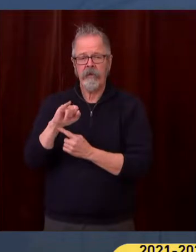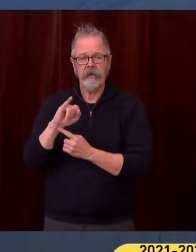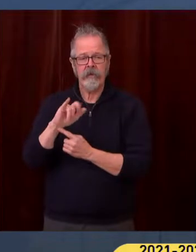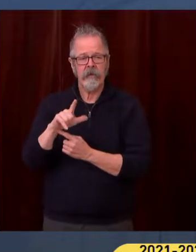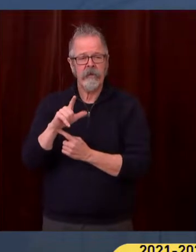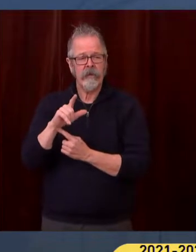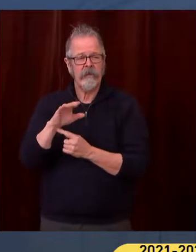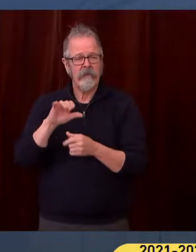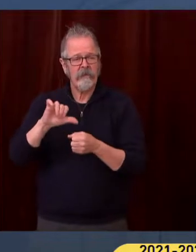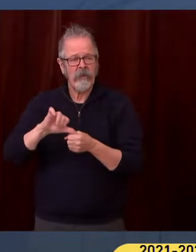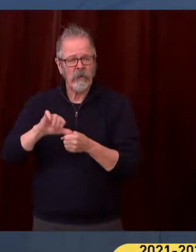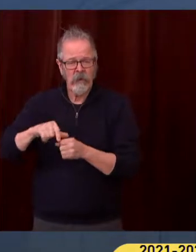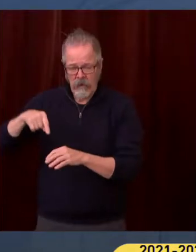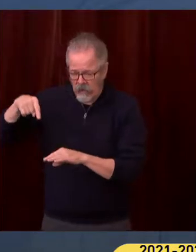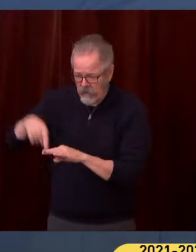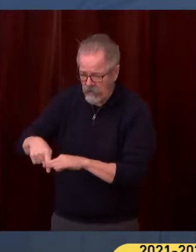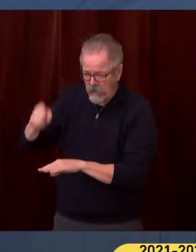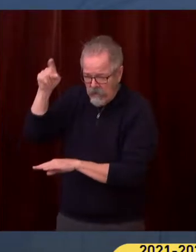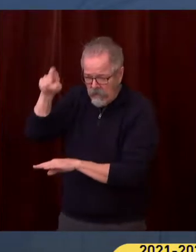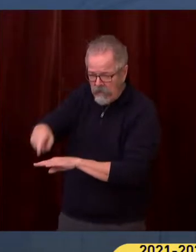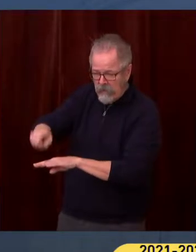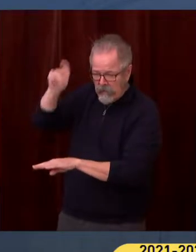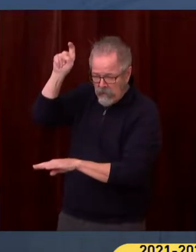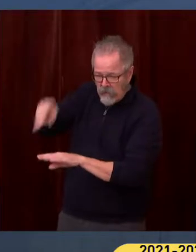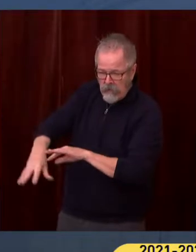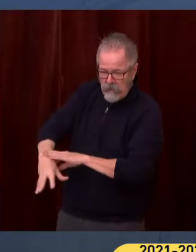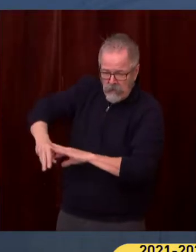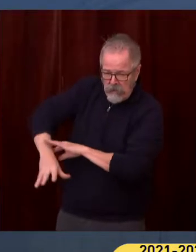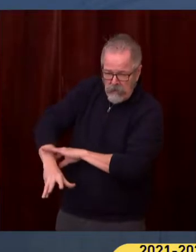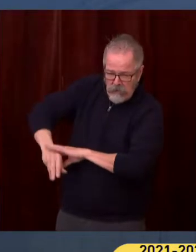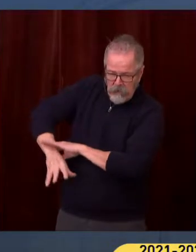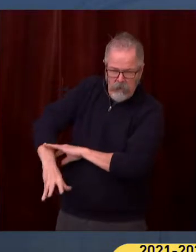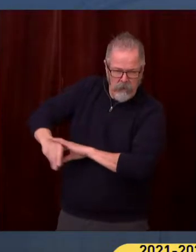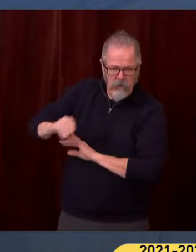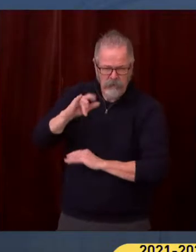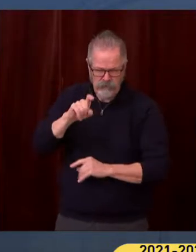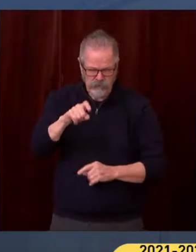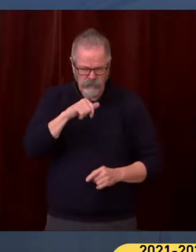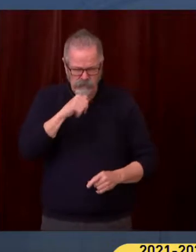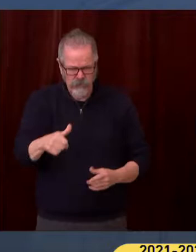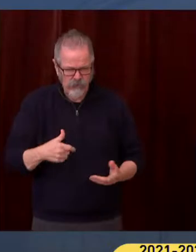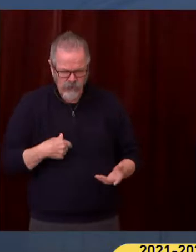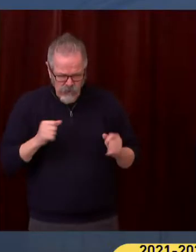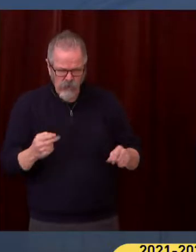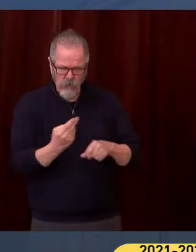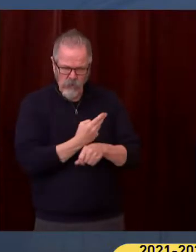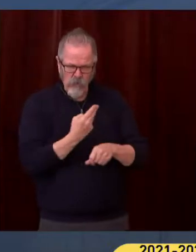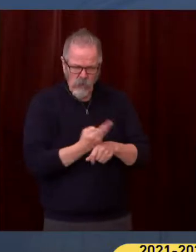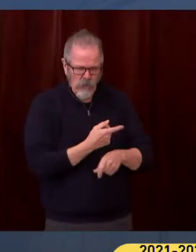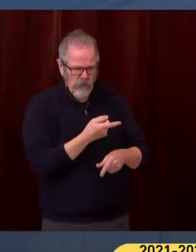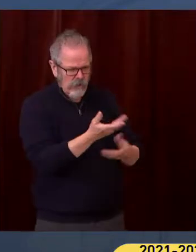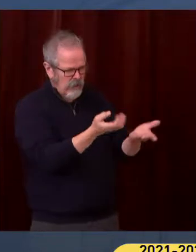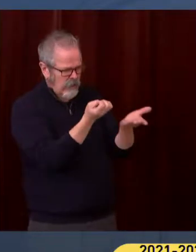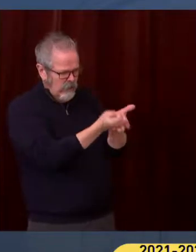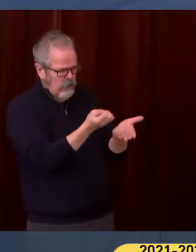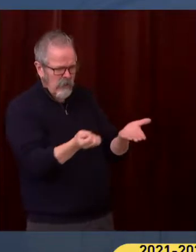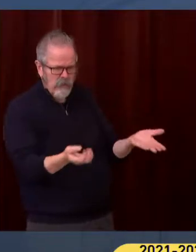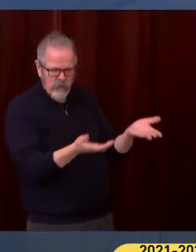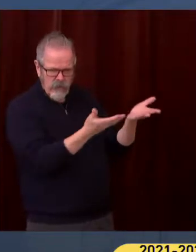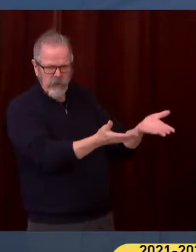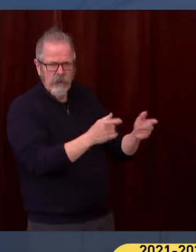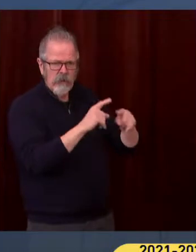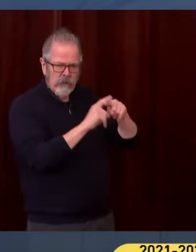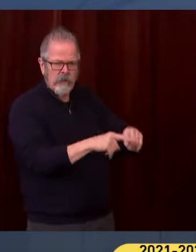We also need to retrofit existing buildings to be cleaner and more efficient. Therefore, I'm proposing a bill to